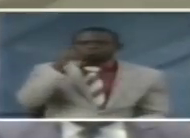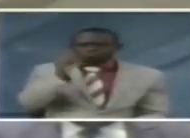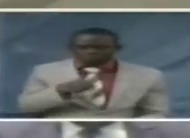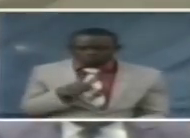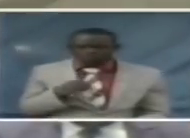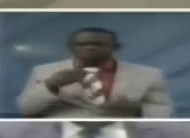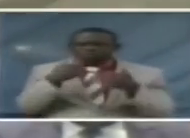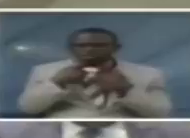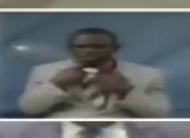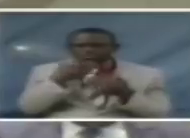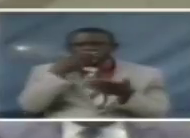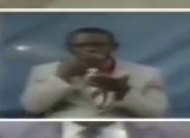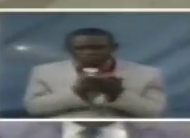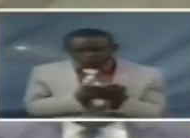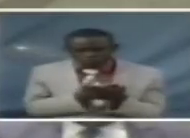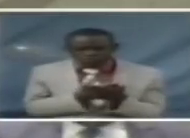we must therefore remain